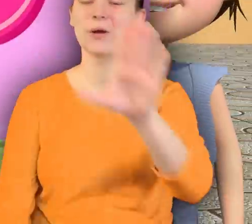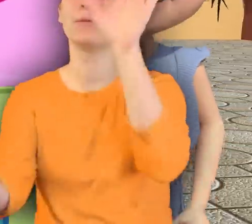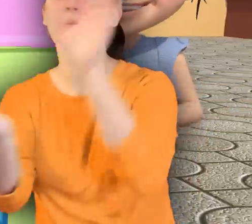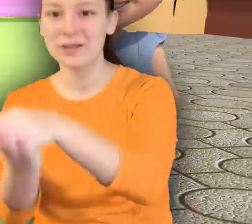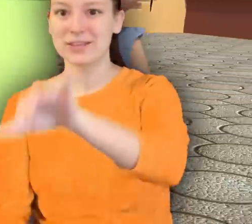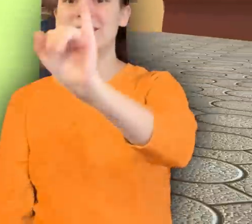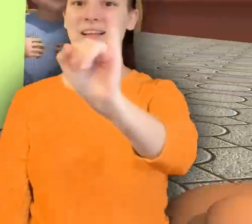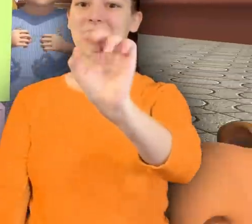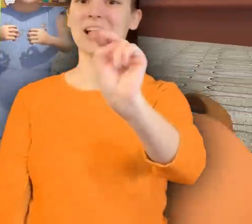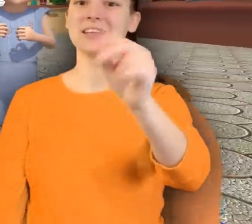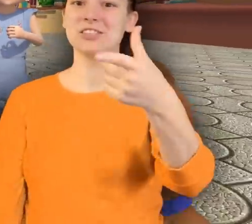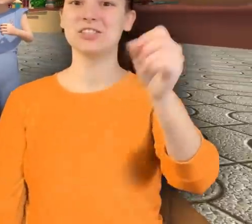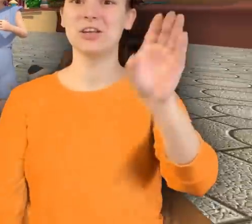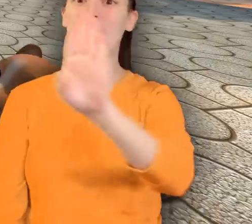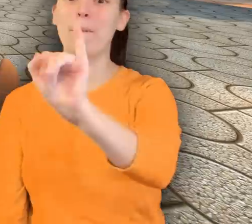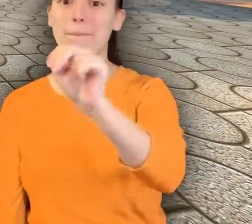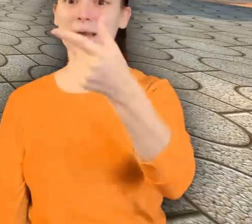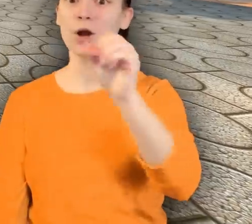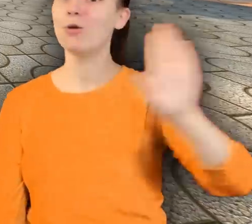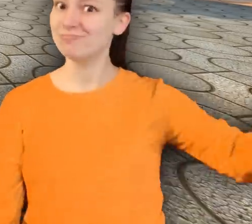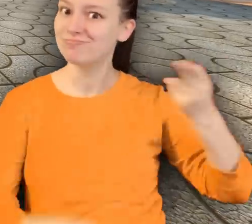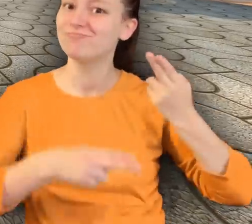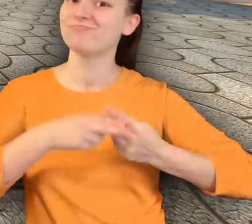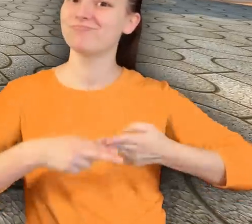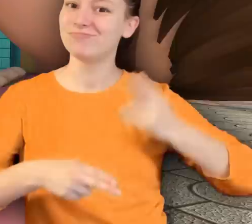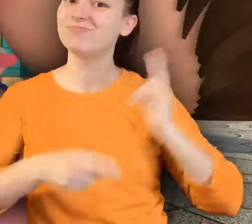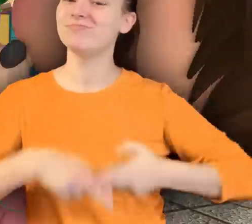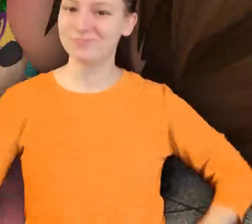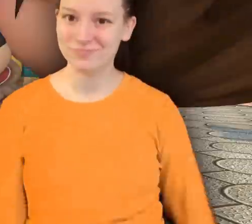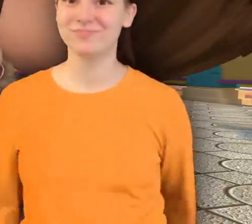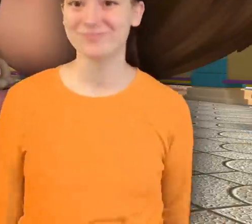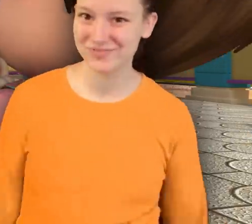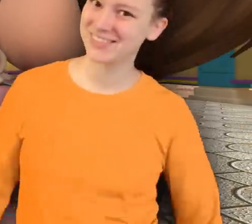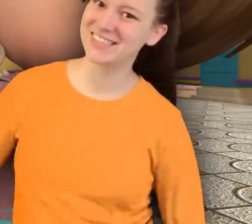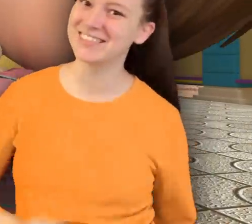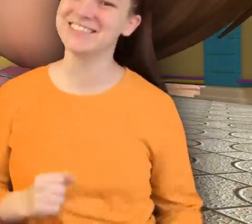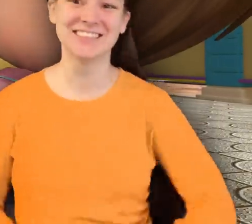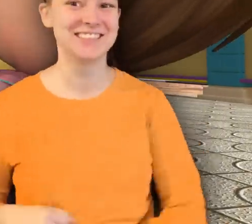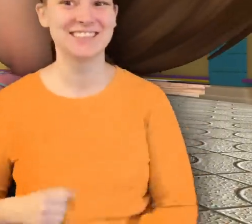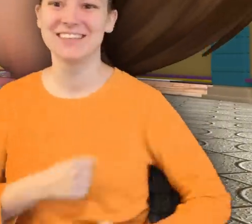i-n-g-o i-n-g-o and Bingo was his name-o